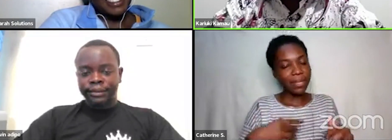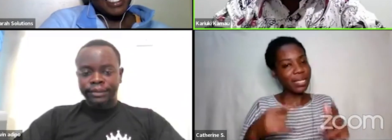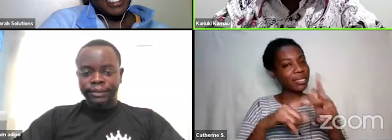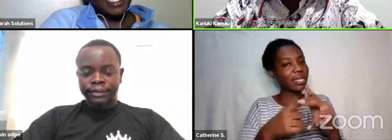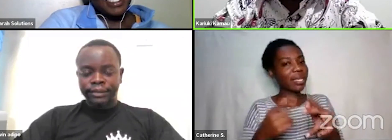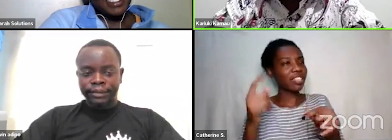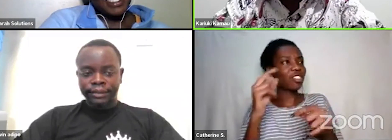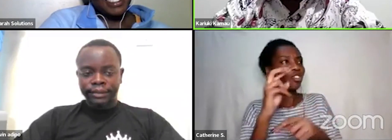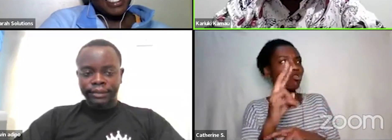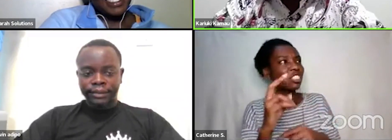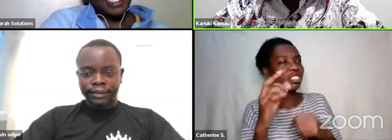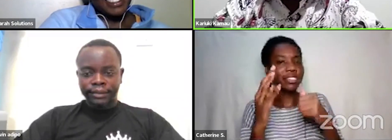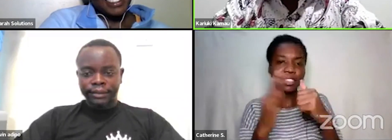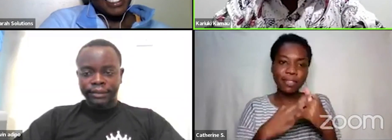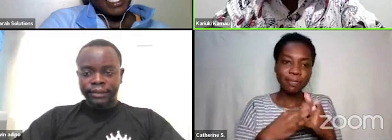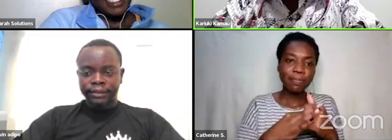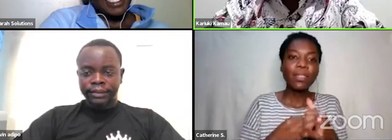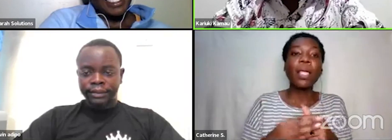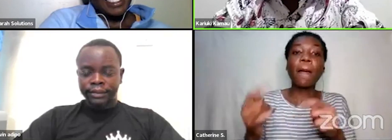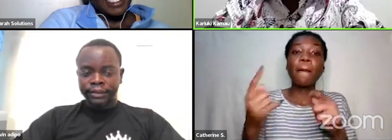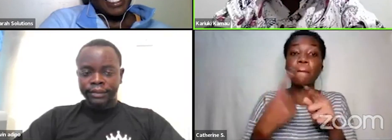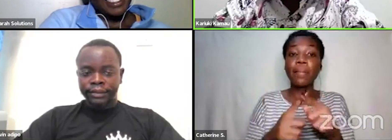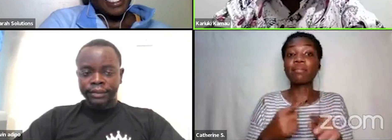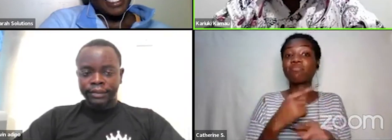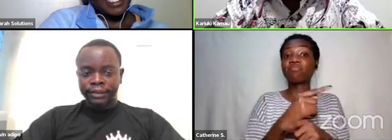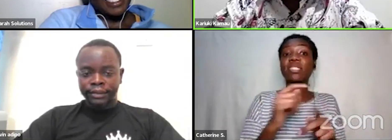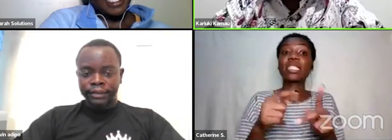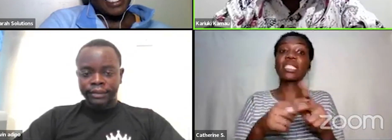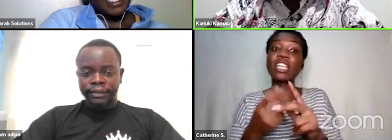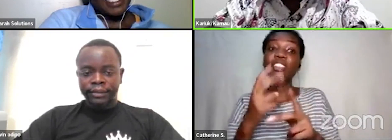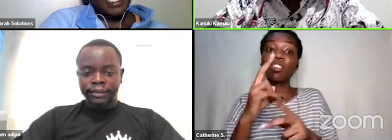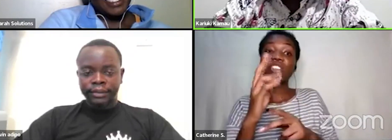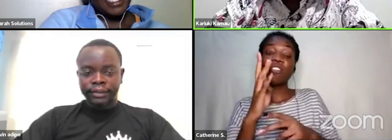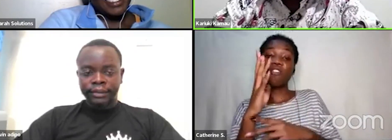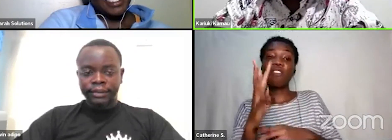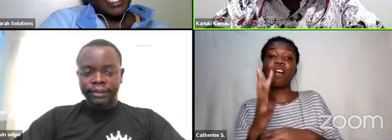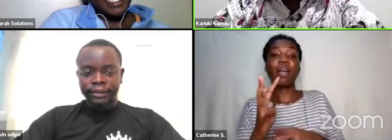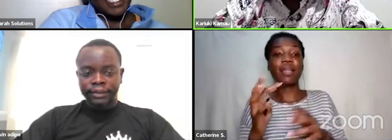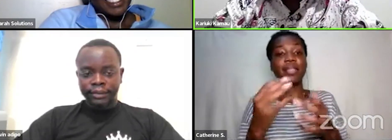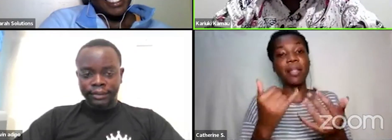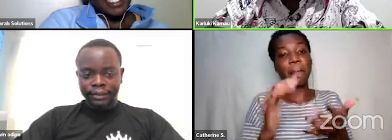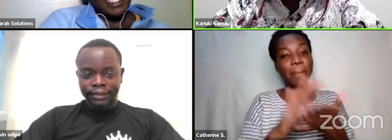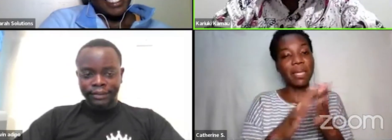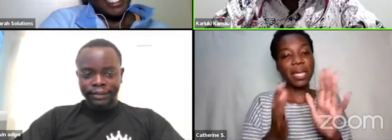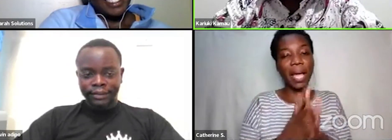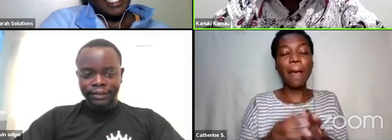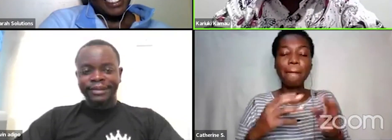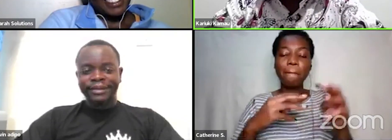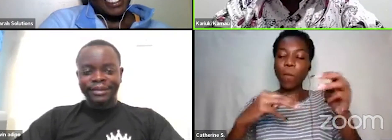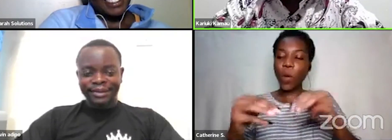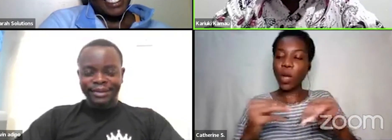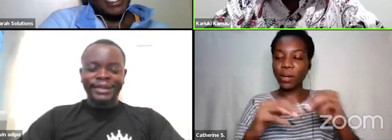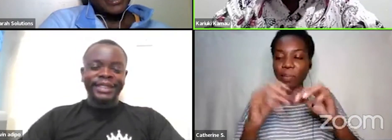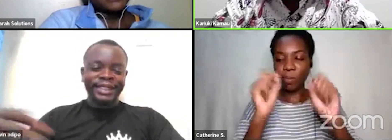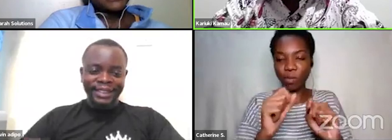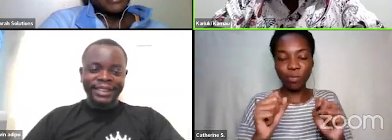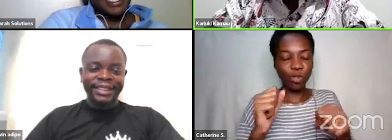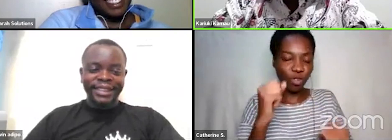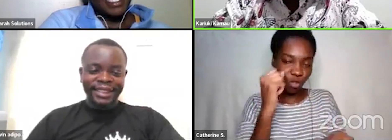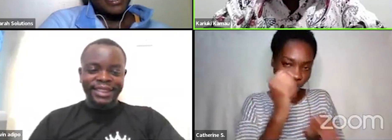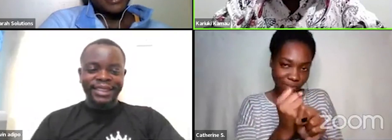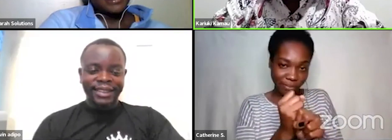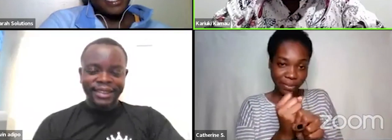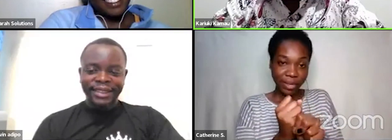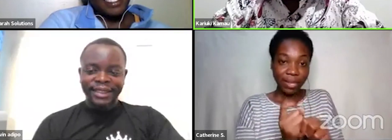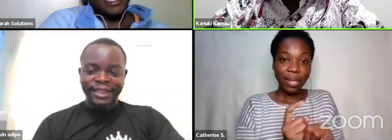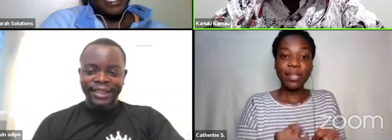age 28, but then they started at 24. Right now, they become my role models that it can be done. Because before you